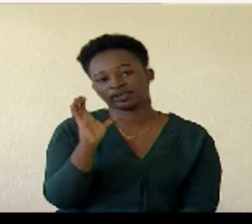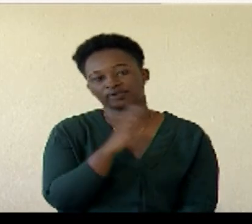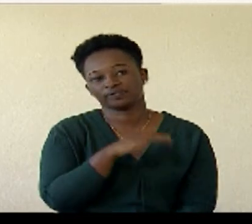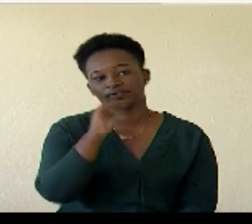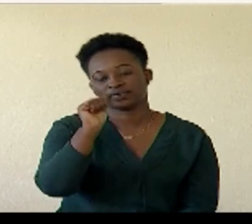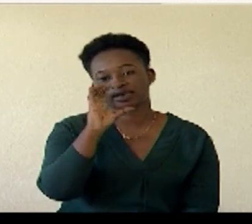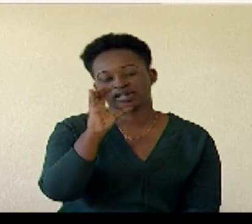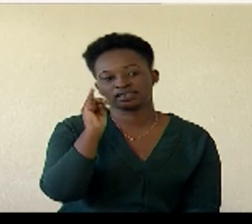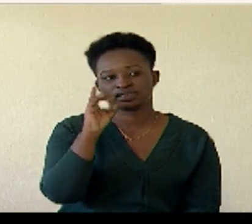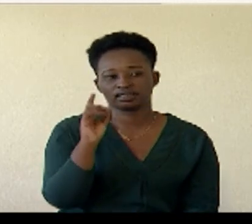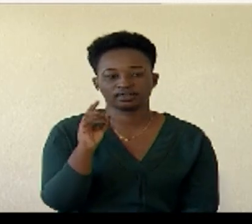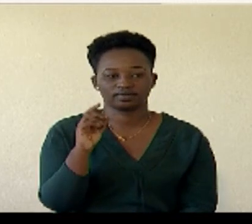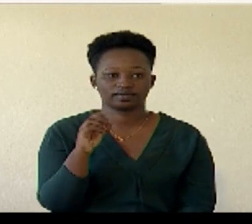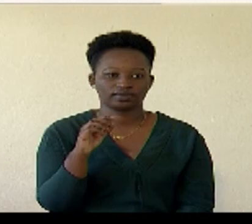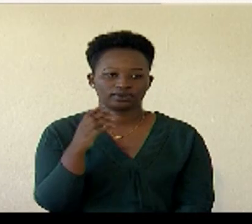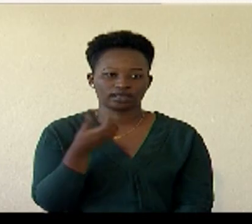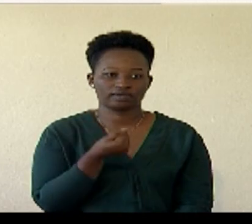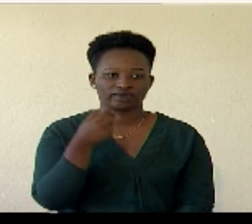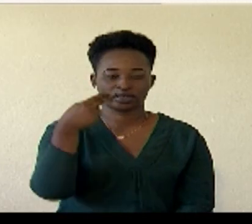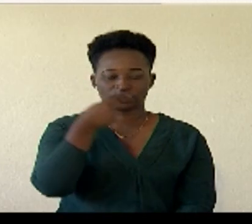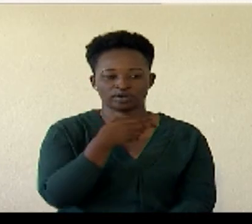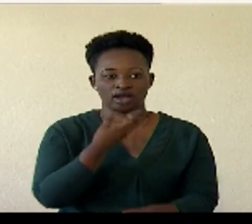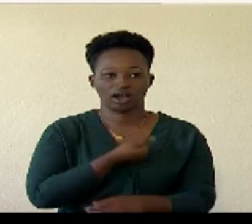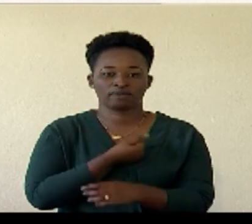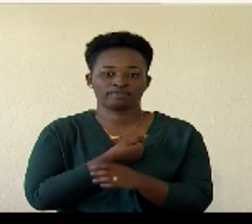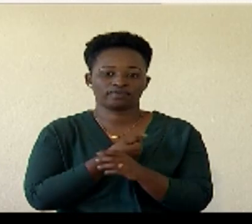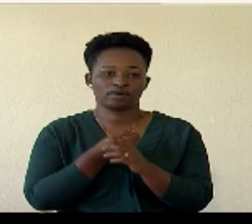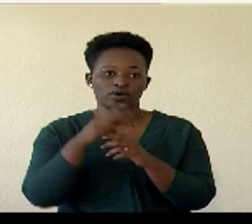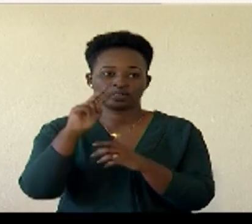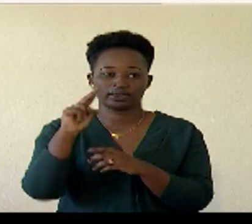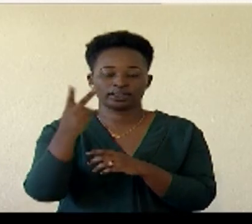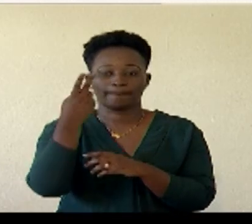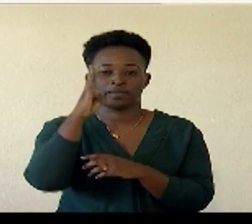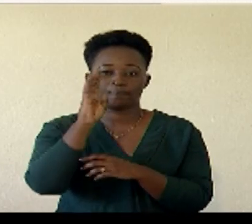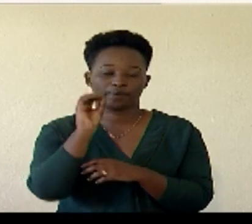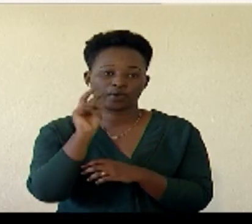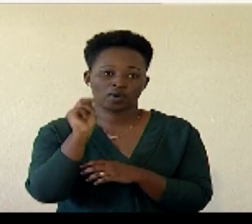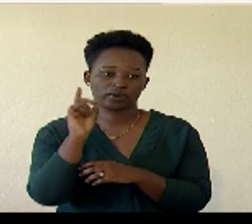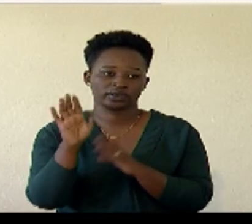The hydrogen, you have the double bond, then you have the phosphorus